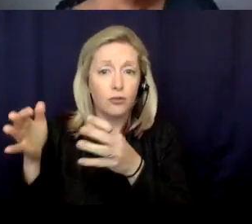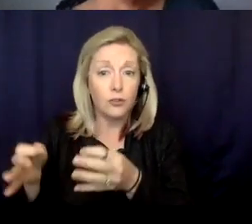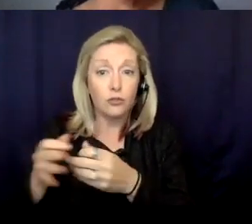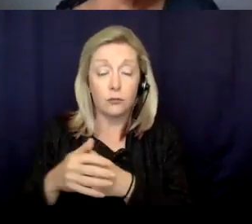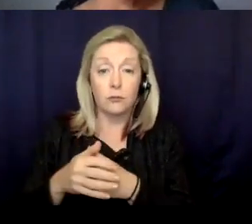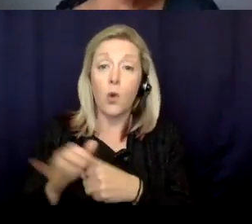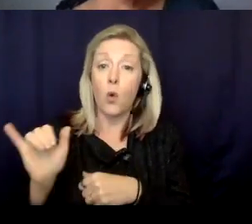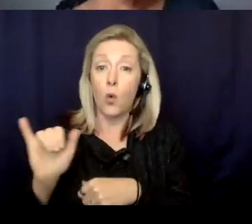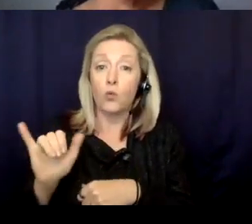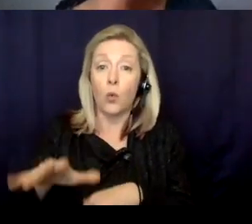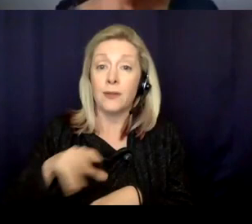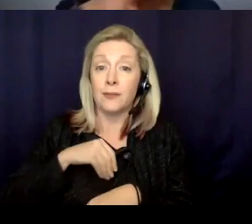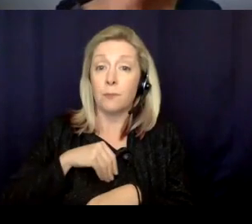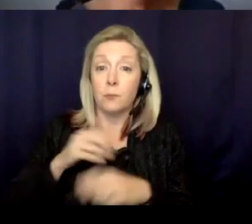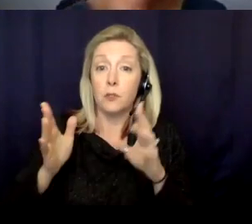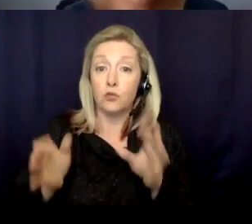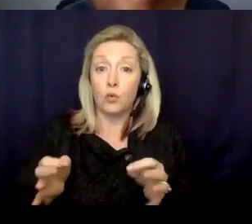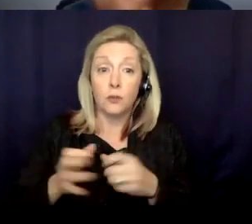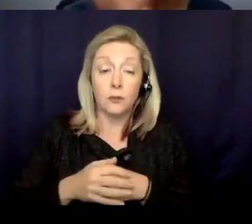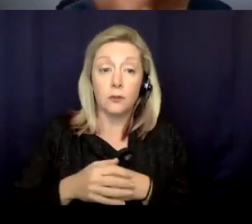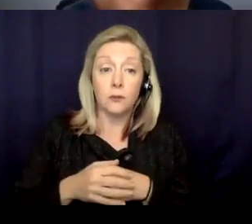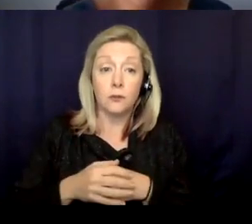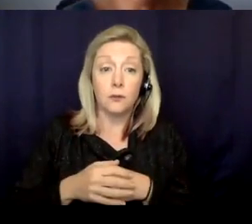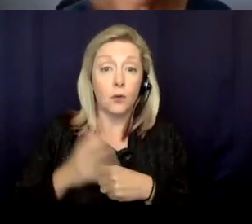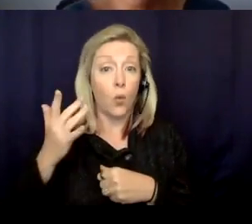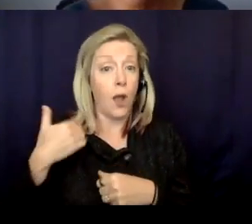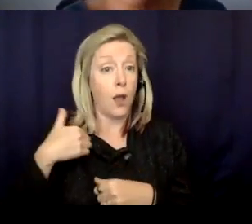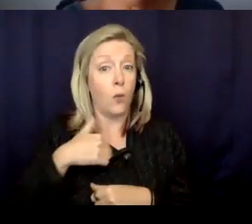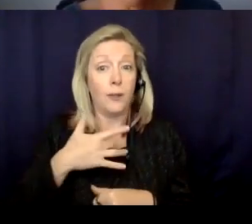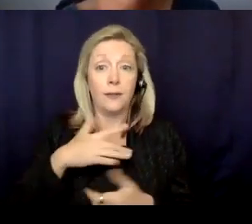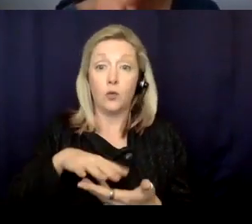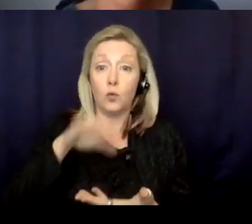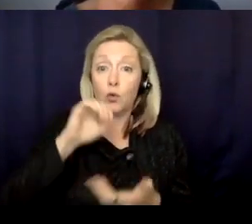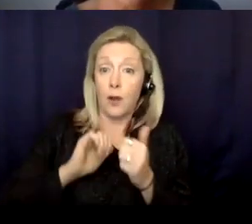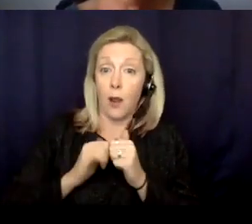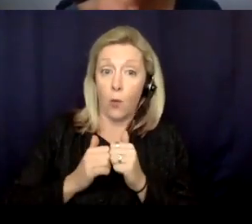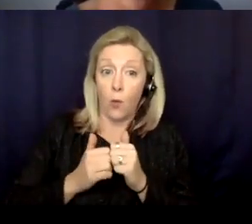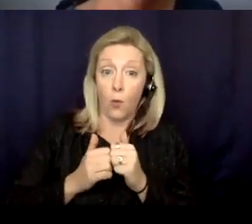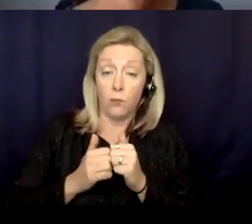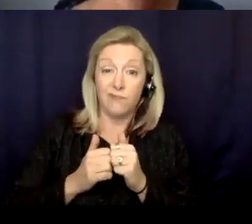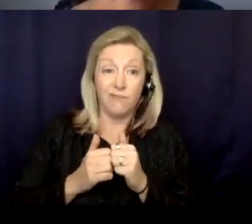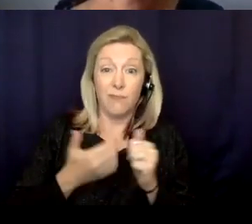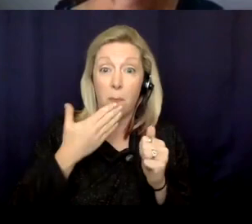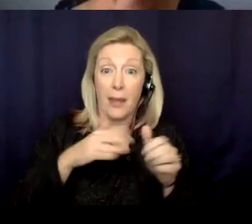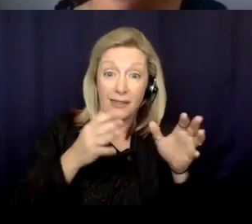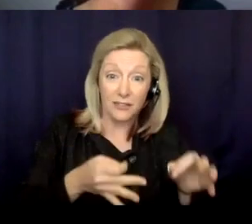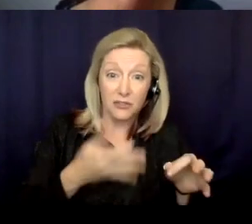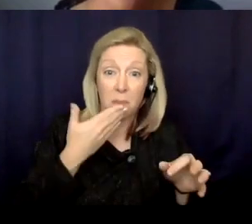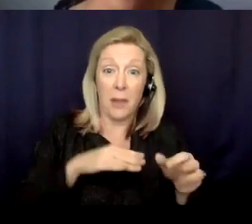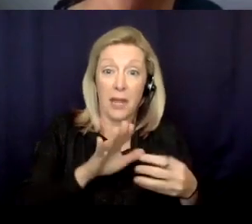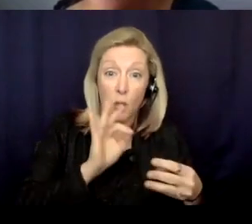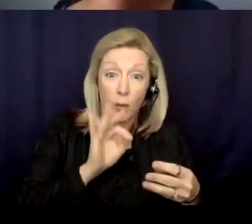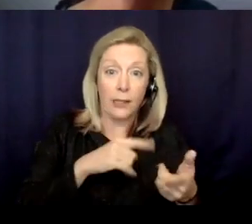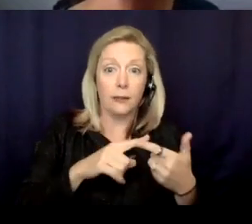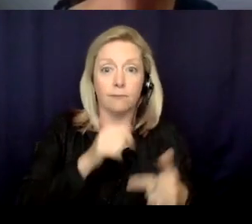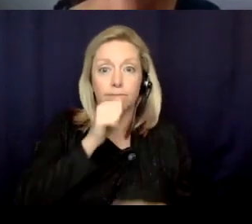with those choices. Because how do we learn the most? We learn the most by making bad choices, and we had to live